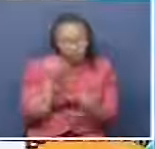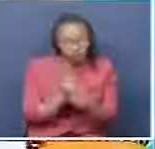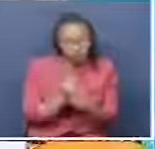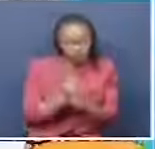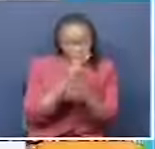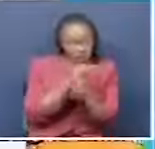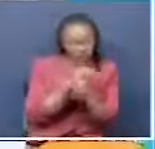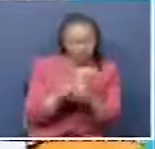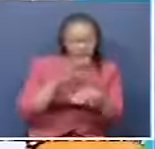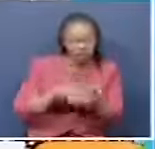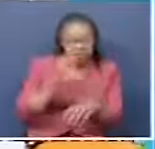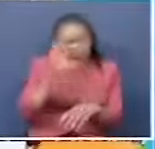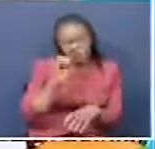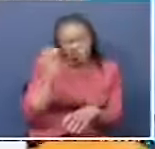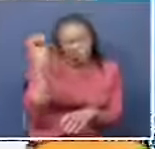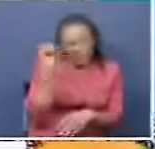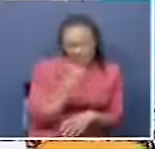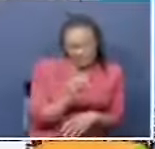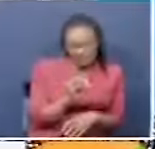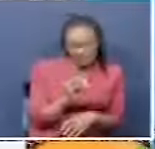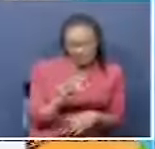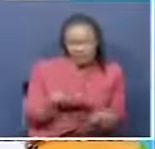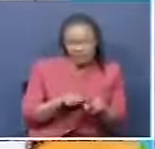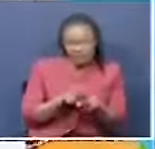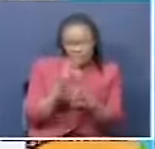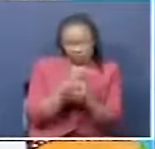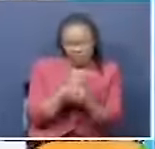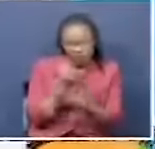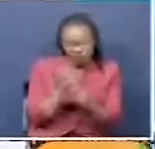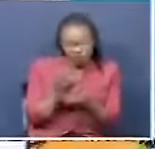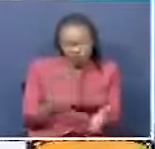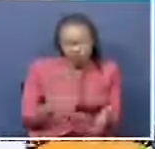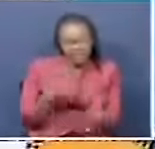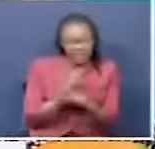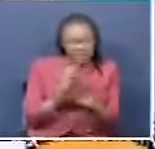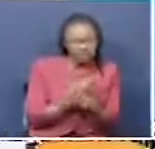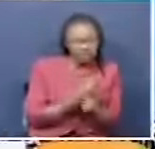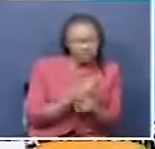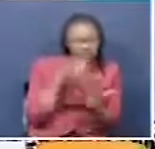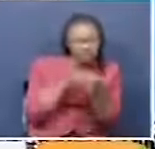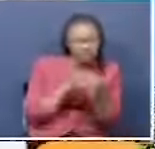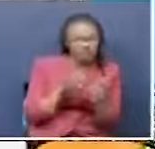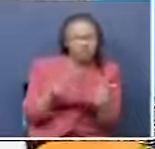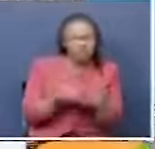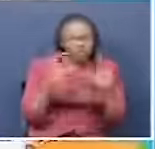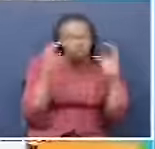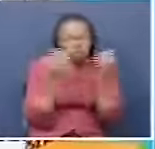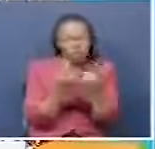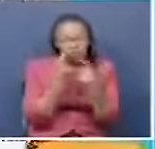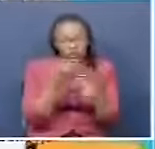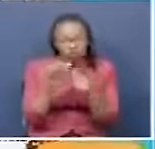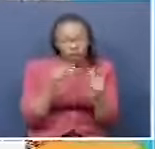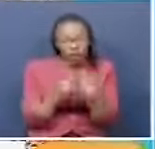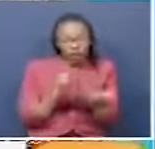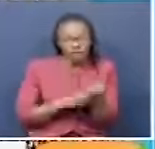to get 50% plus one. Yes. So even this arithmetic that we're just doing here, the scenarios are actually communities we're talking about. When you see